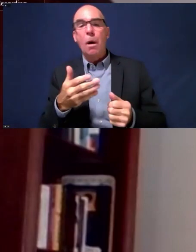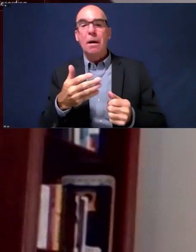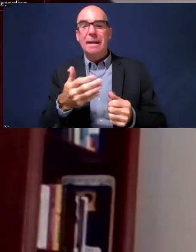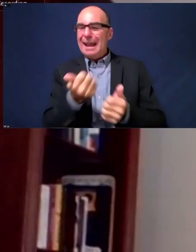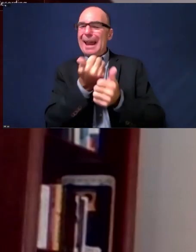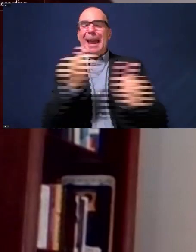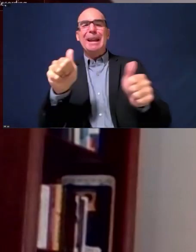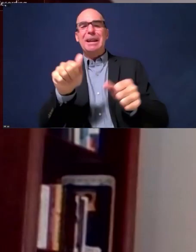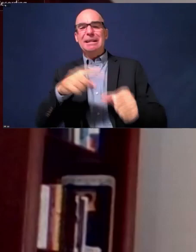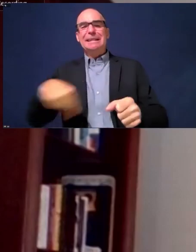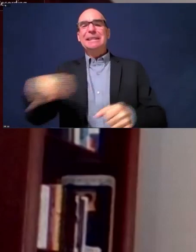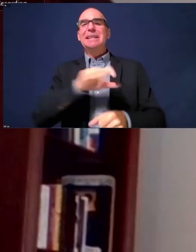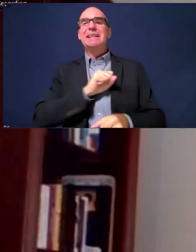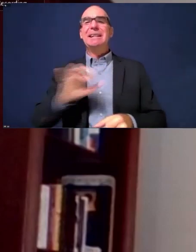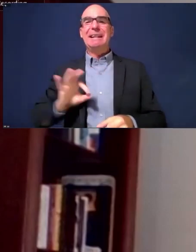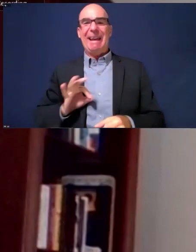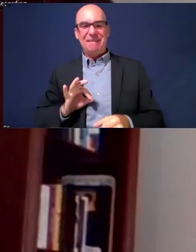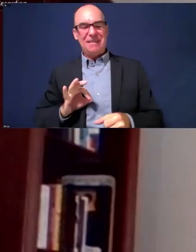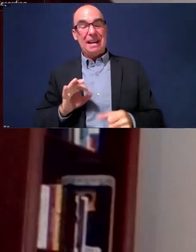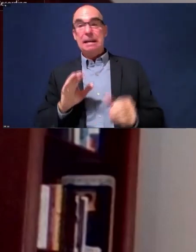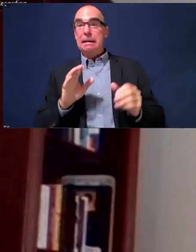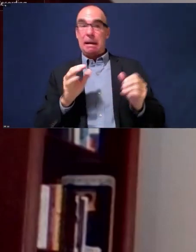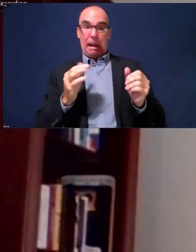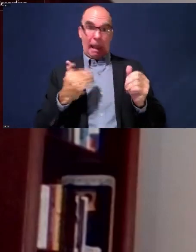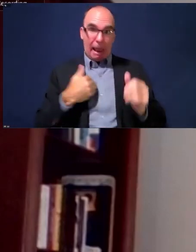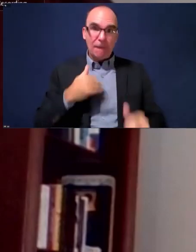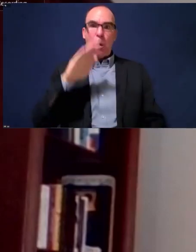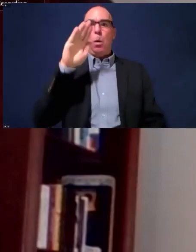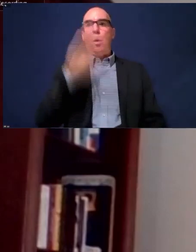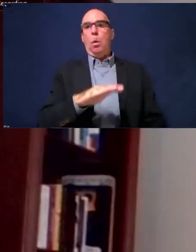very powerful message about who belongs and who does not.